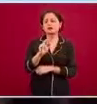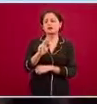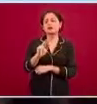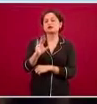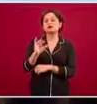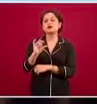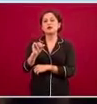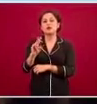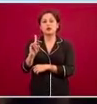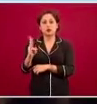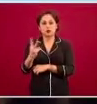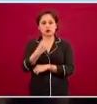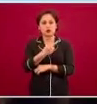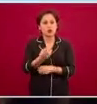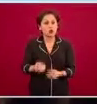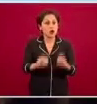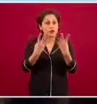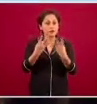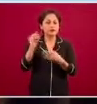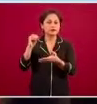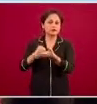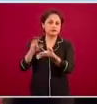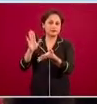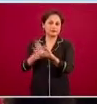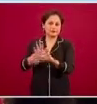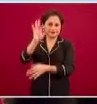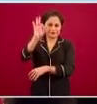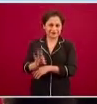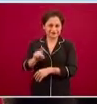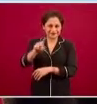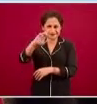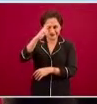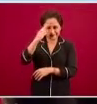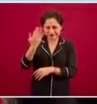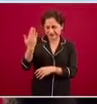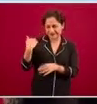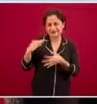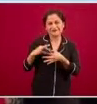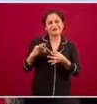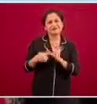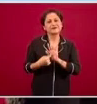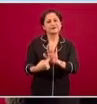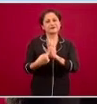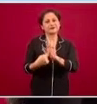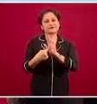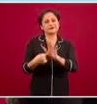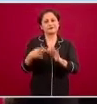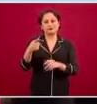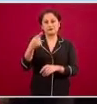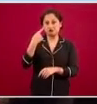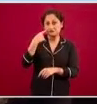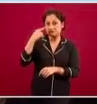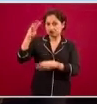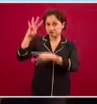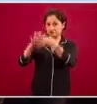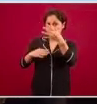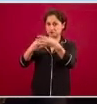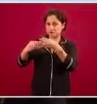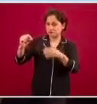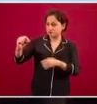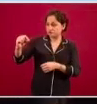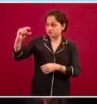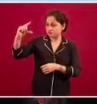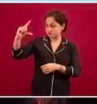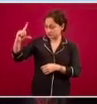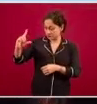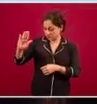for SARS-CoV-2 in this percentage. Remember that we've been presenting this percentage, and the percentage has